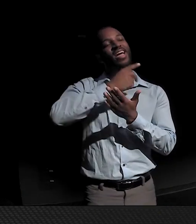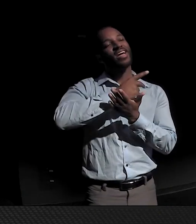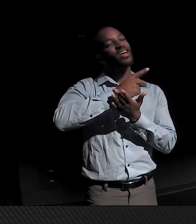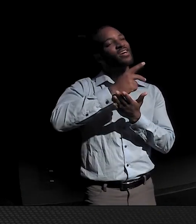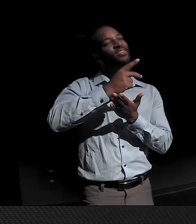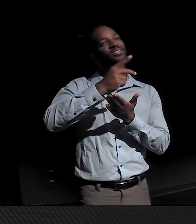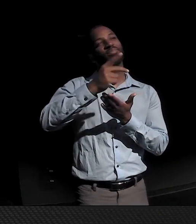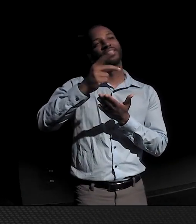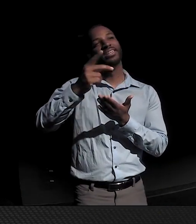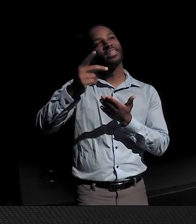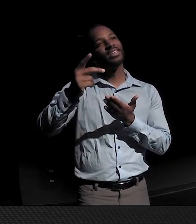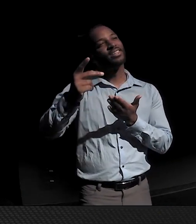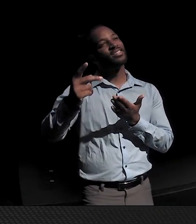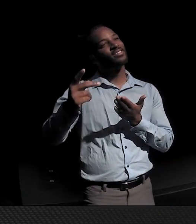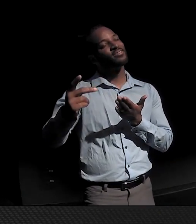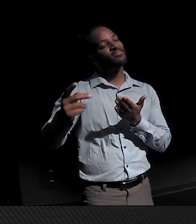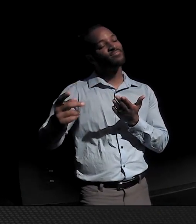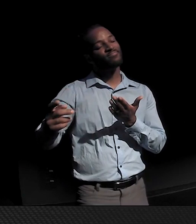Never fails me.